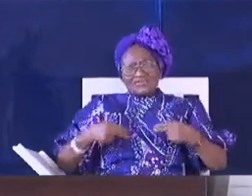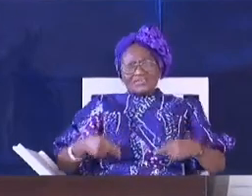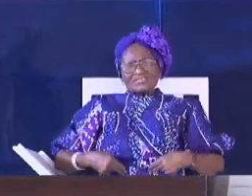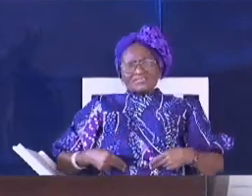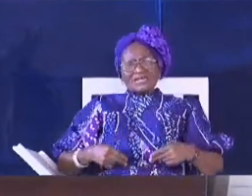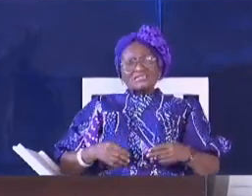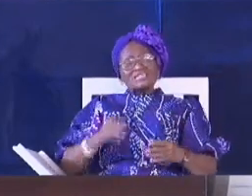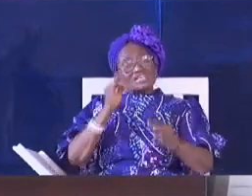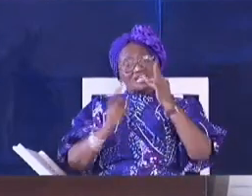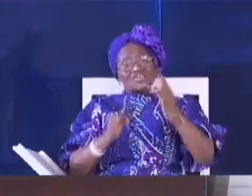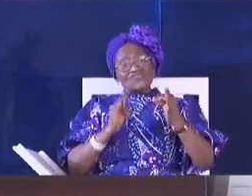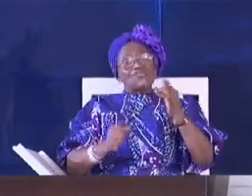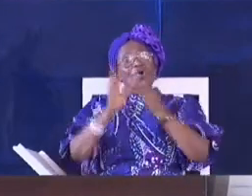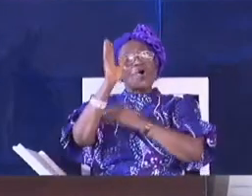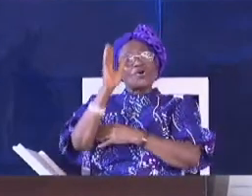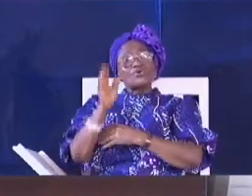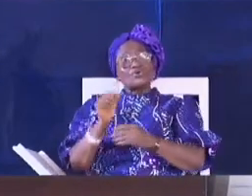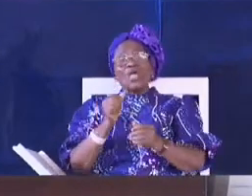promotes you spiritually,